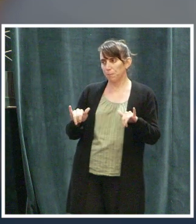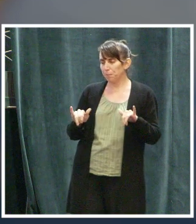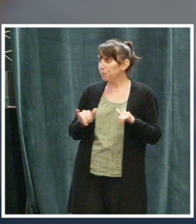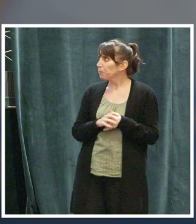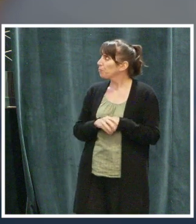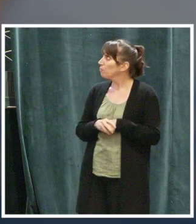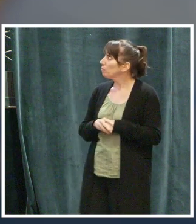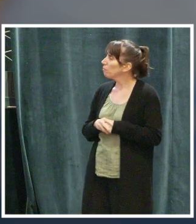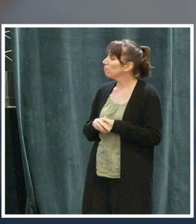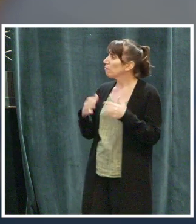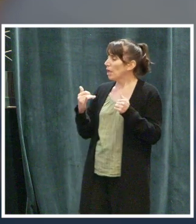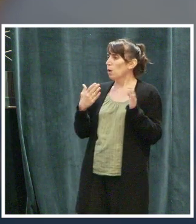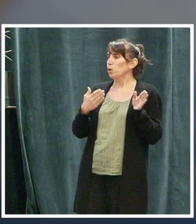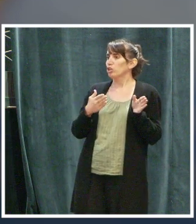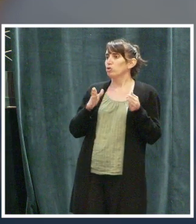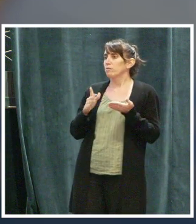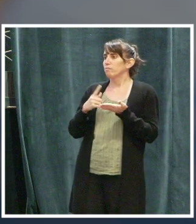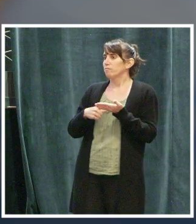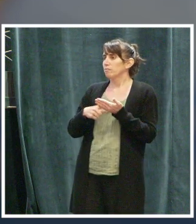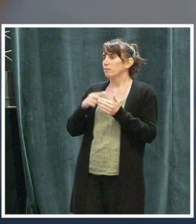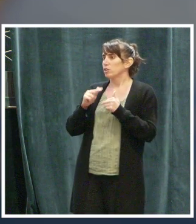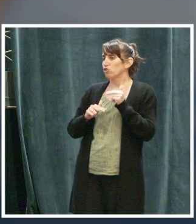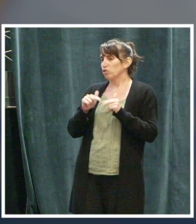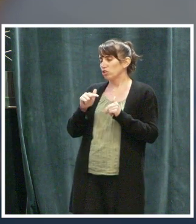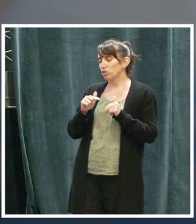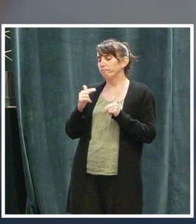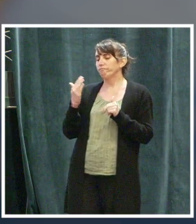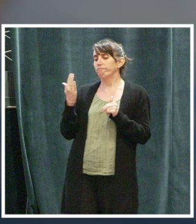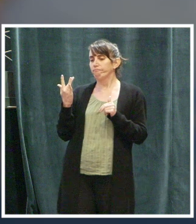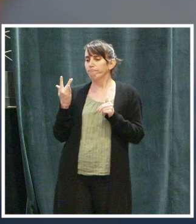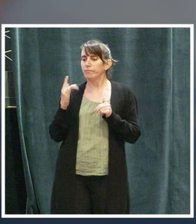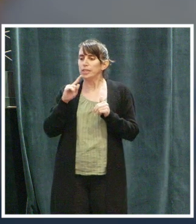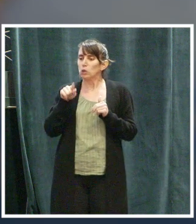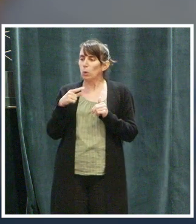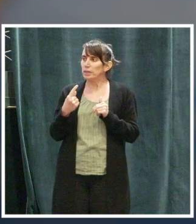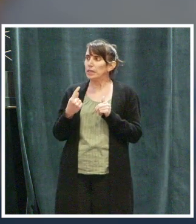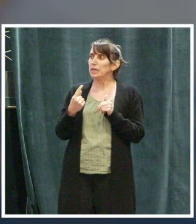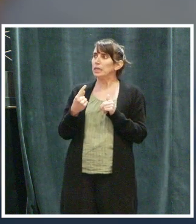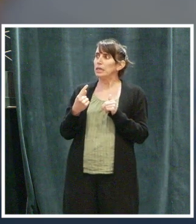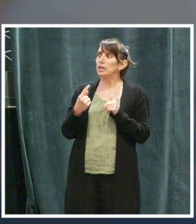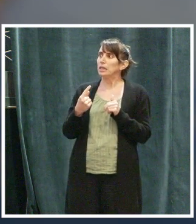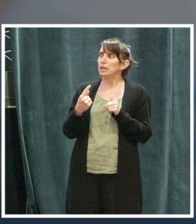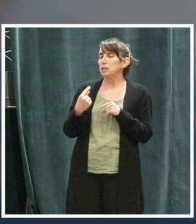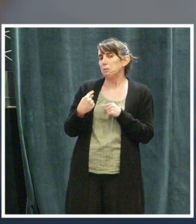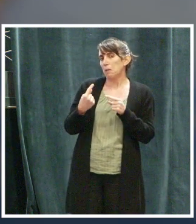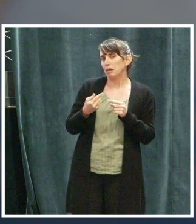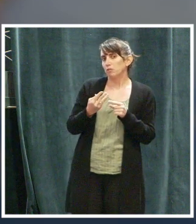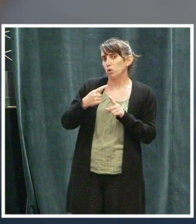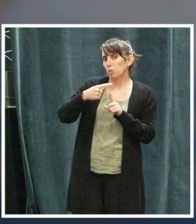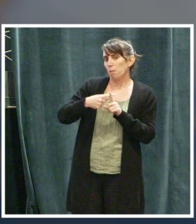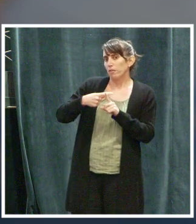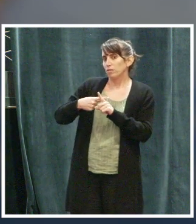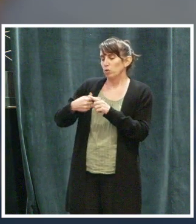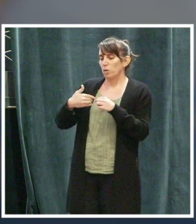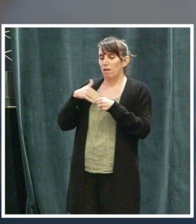Okay, so now we're going to switch gears and talk a little bit about construction, because it's only been in the past several months that we've had